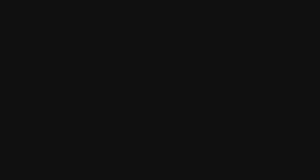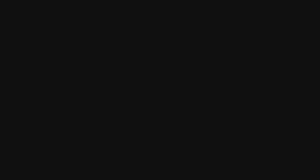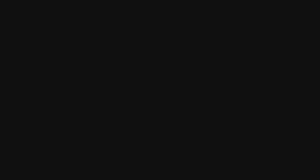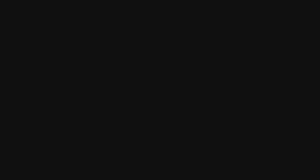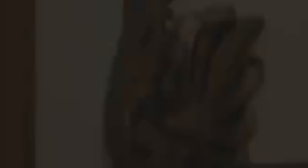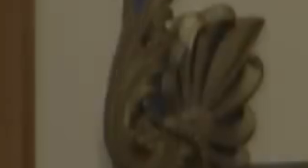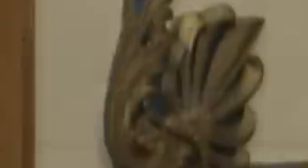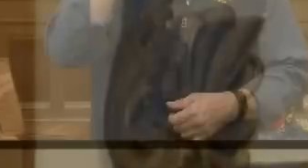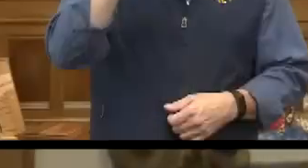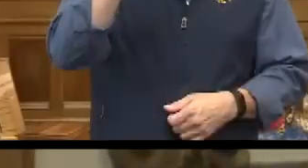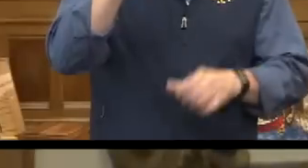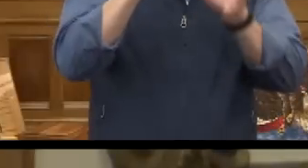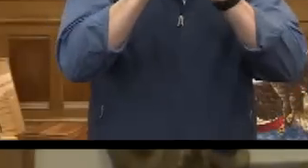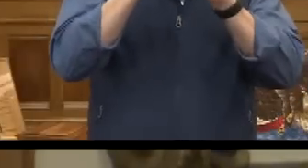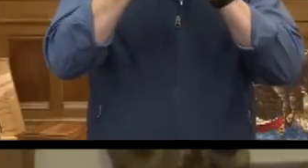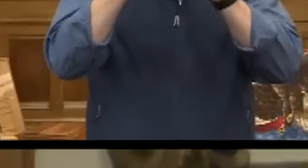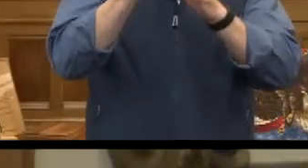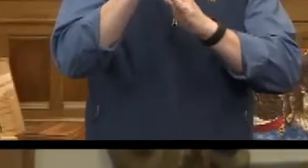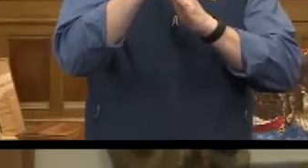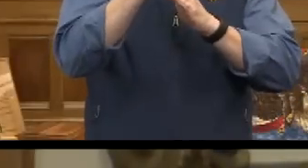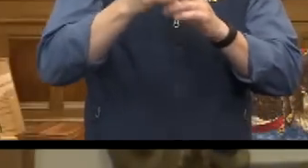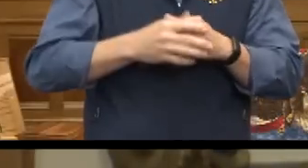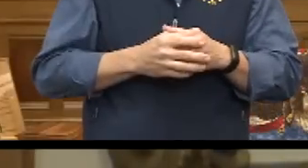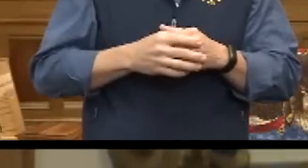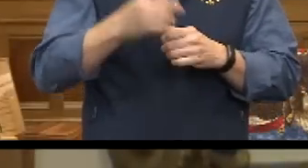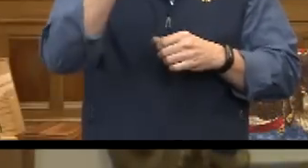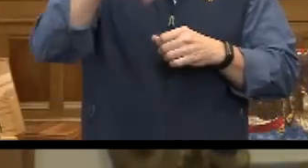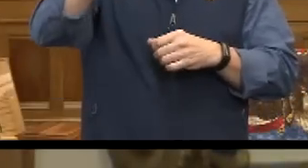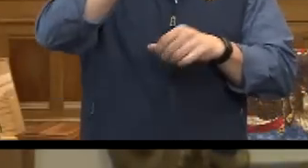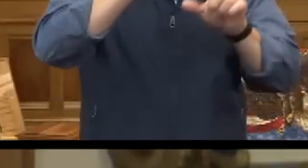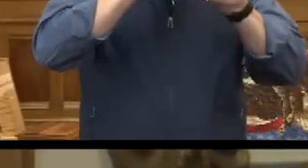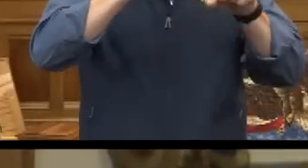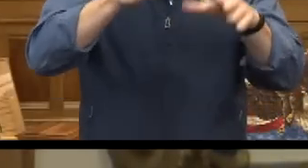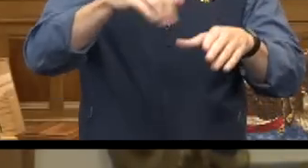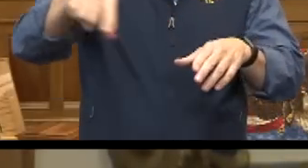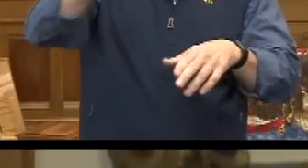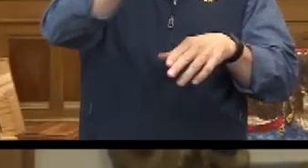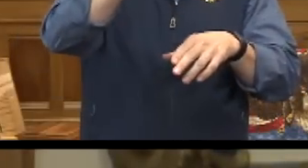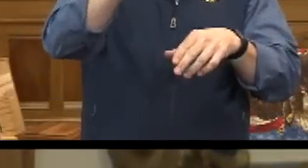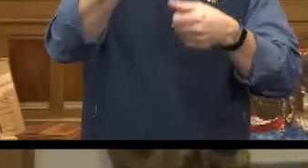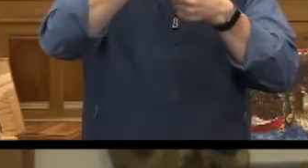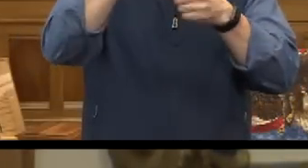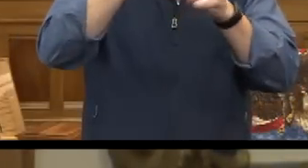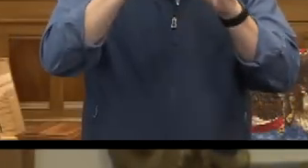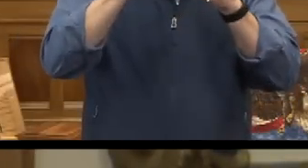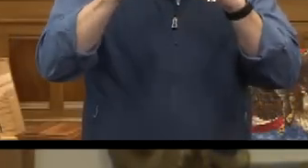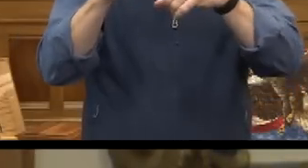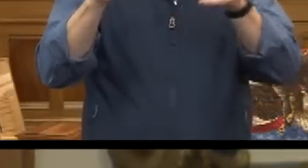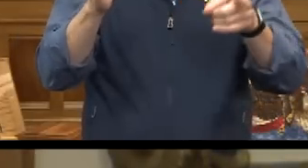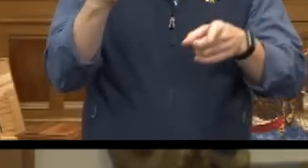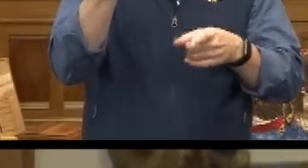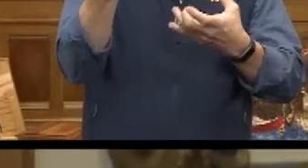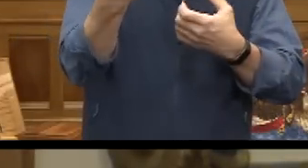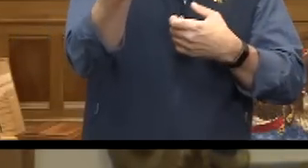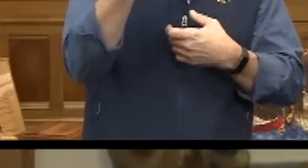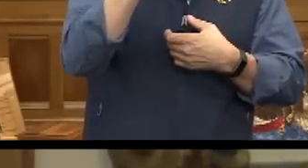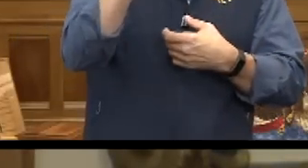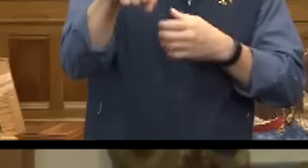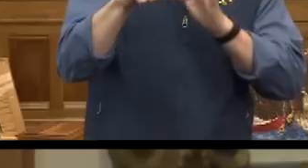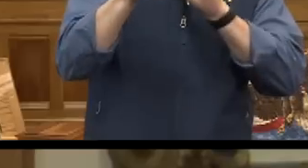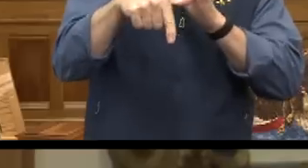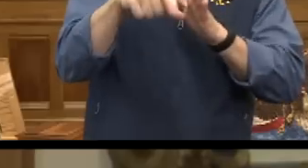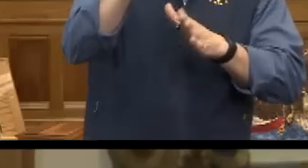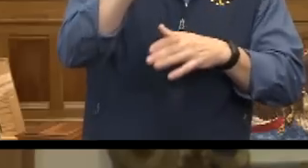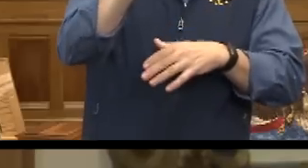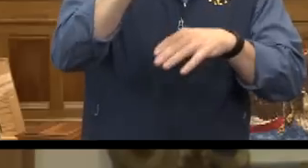Governor Holcomb's briefing will begin in 2 minutes. For the journalists joining us in the digital press room, if you'd like to ask a question,